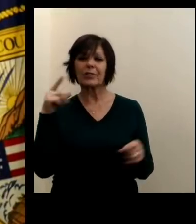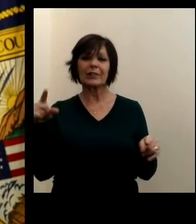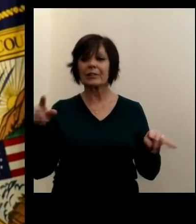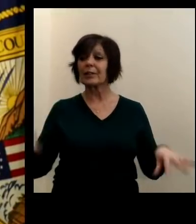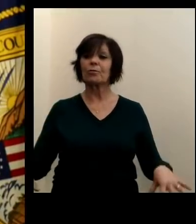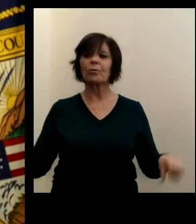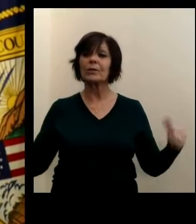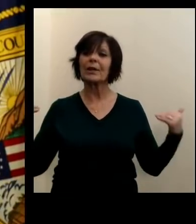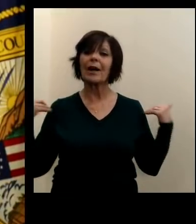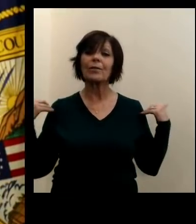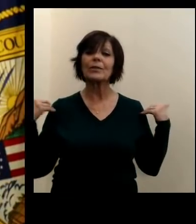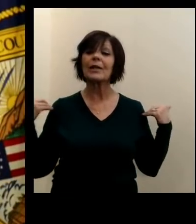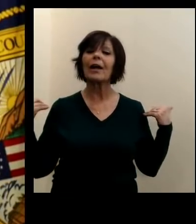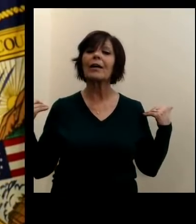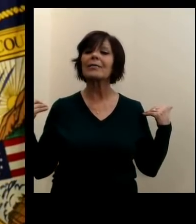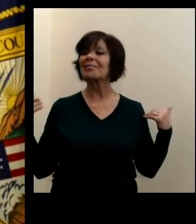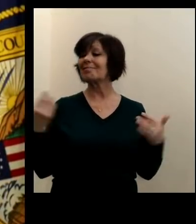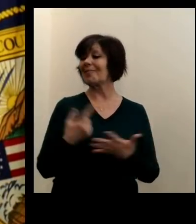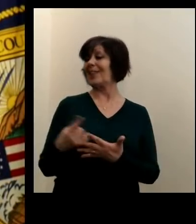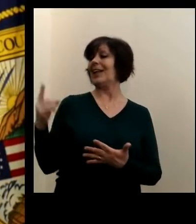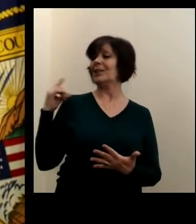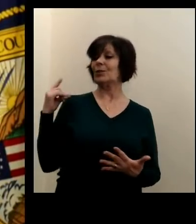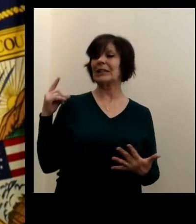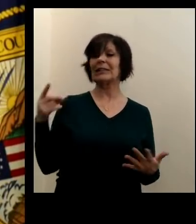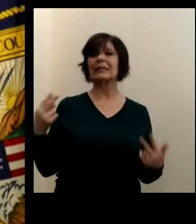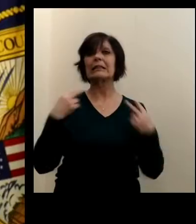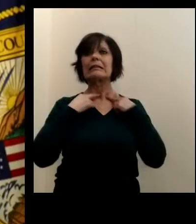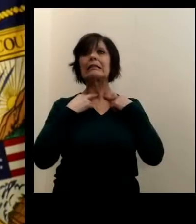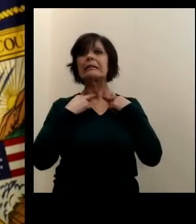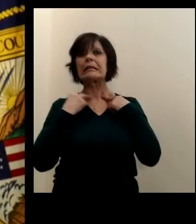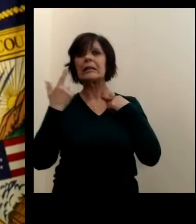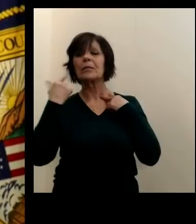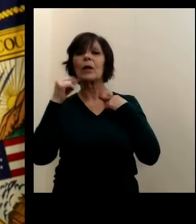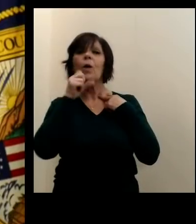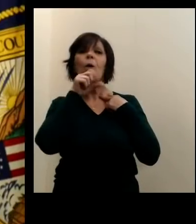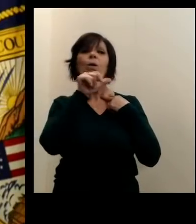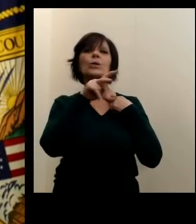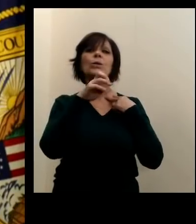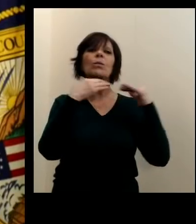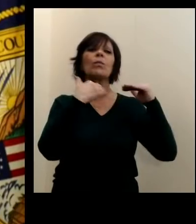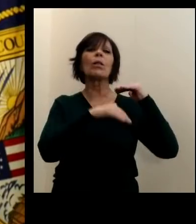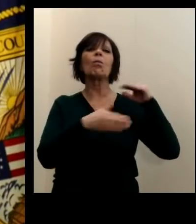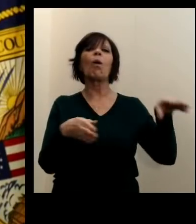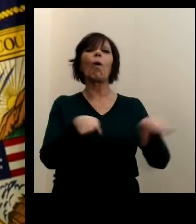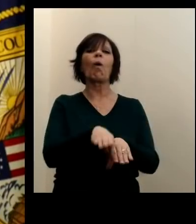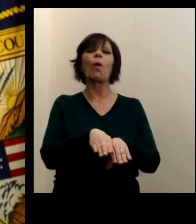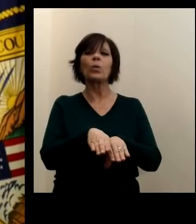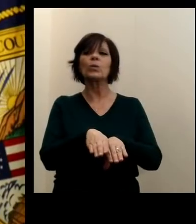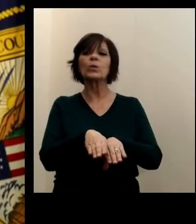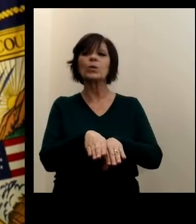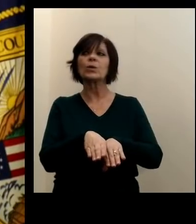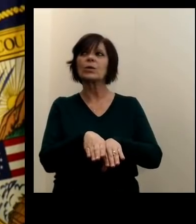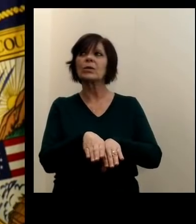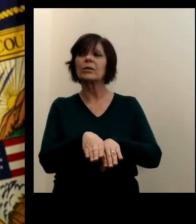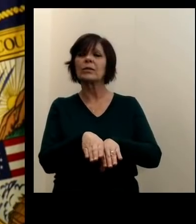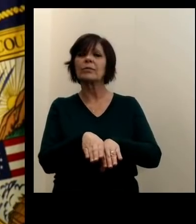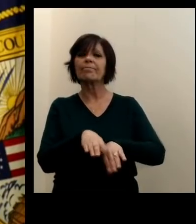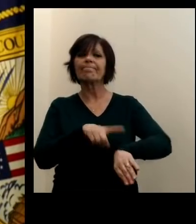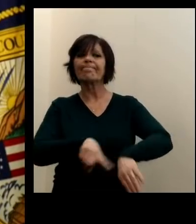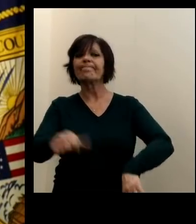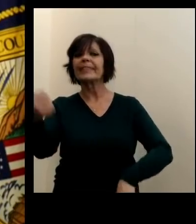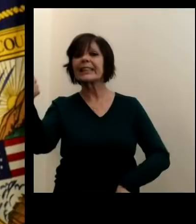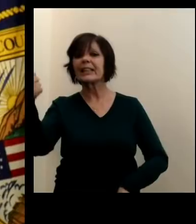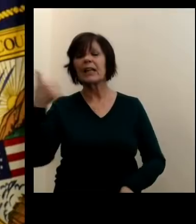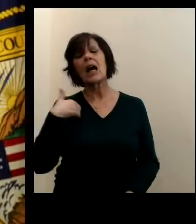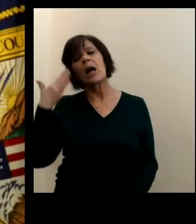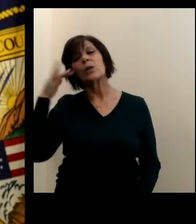hosted outdoor viewing events last week in a bind because of the orange zone restrictions that closed outdoor dining at 10 p.m.